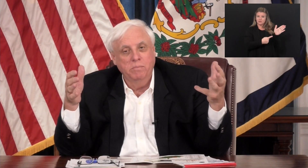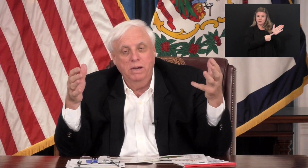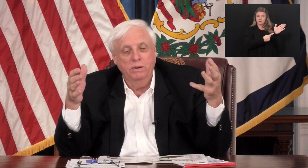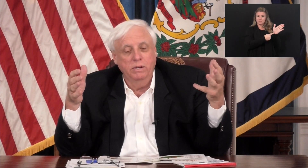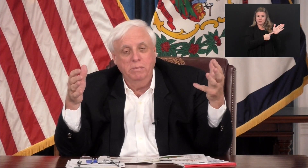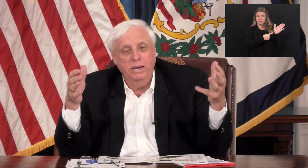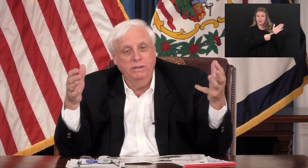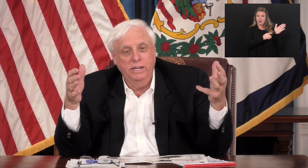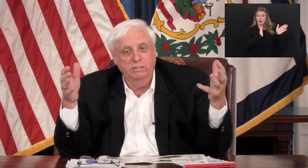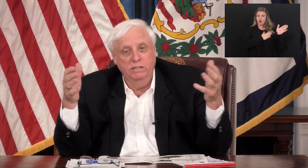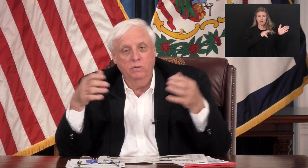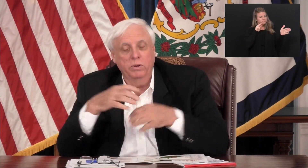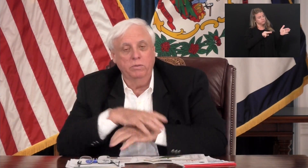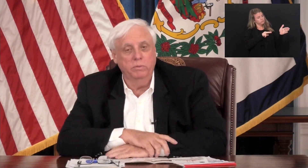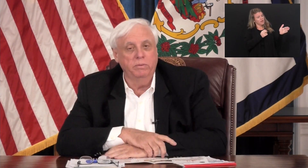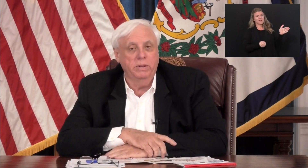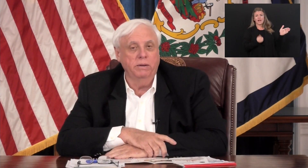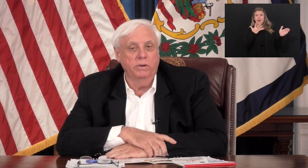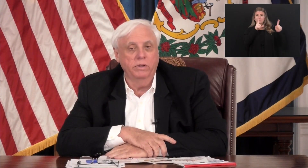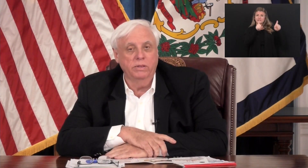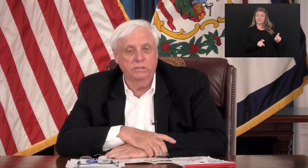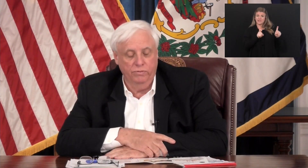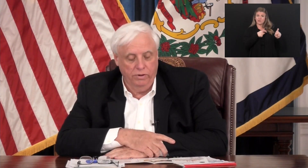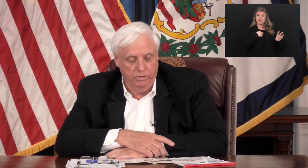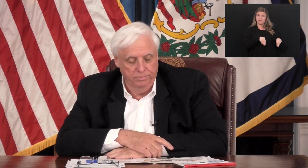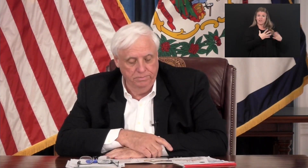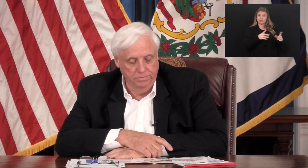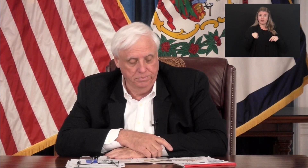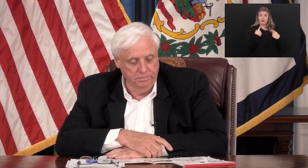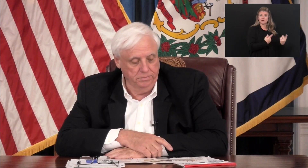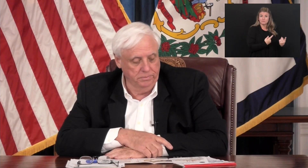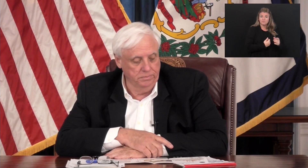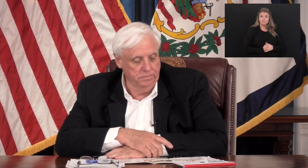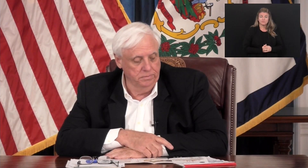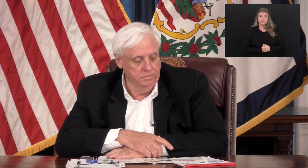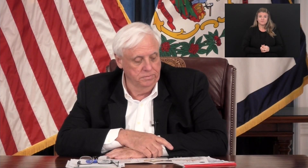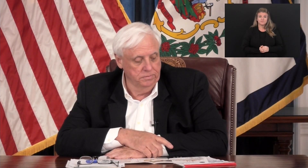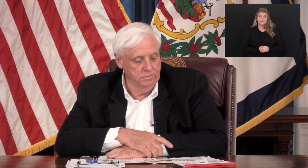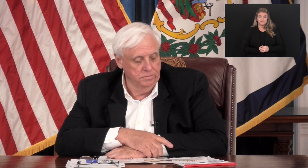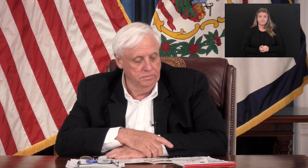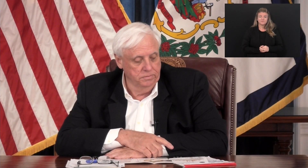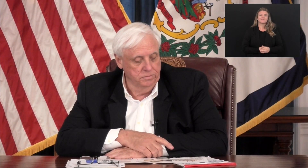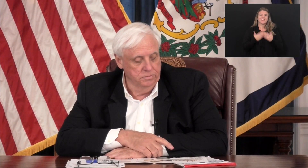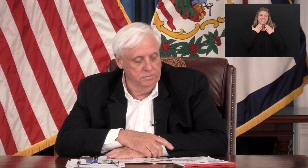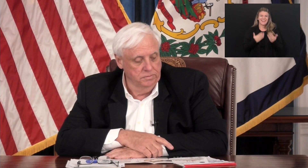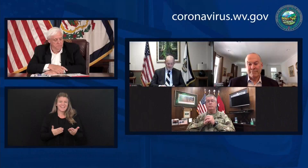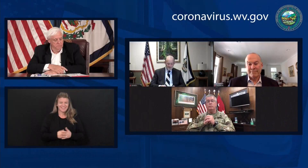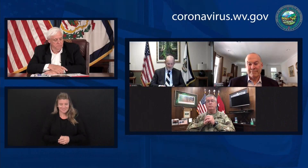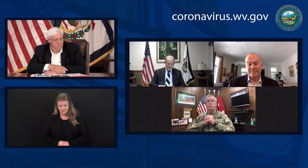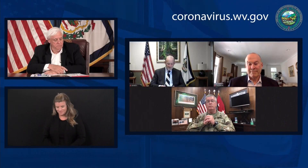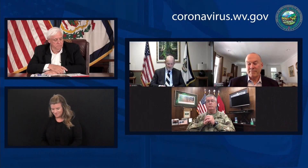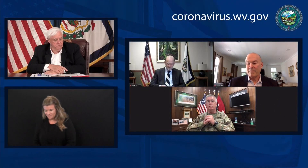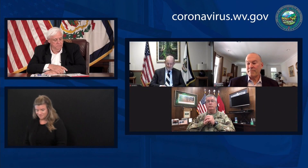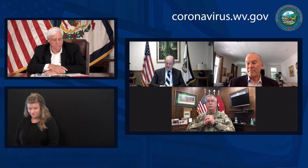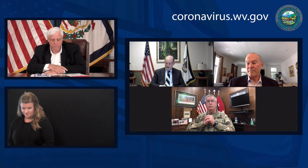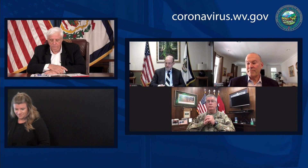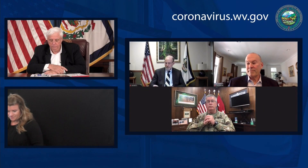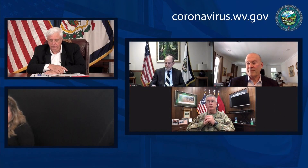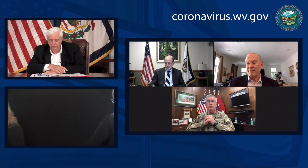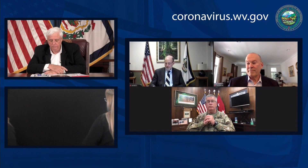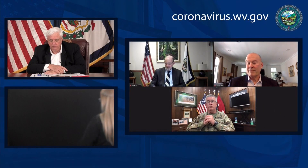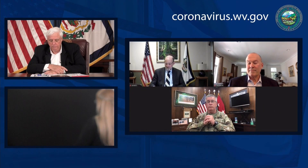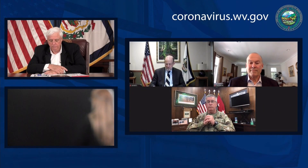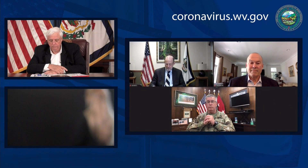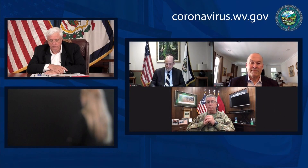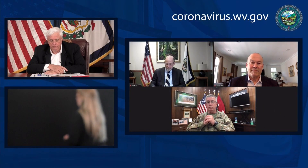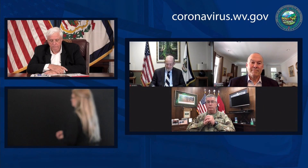on the amount of testing that we've been able to do thus far. All right, thank you, Dave. Next, we'll go to Brad McElhenney with West Virginia